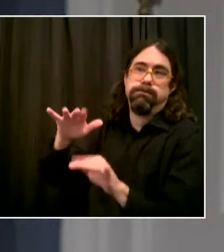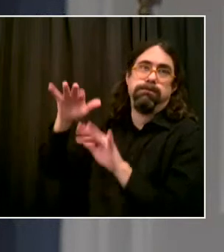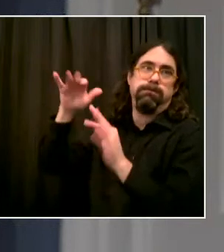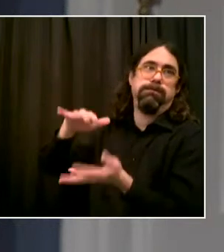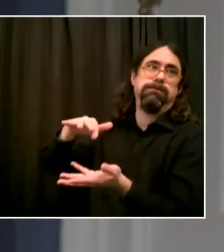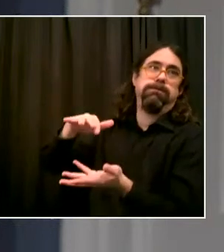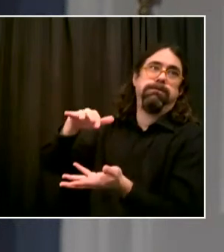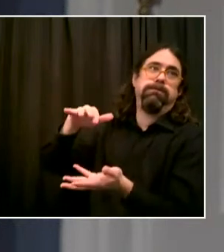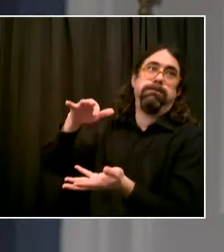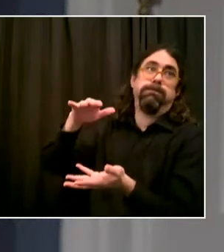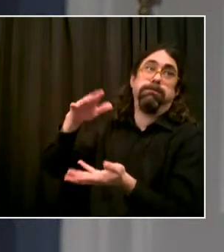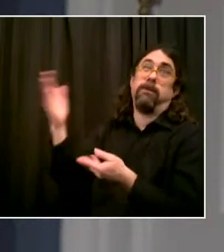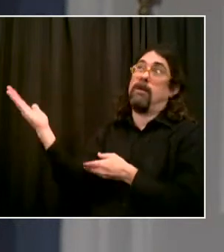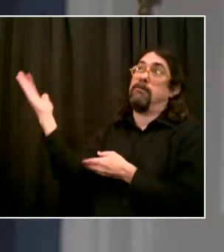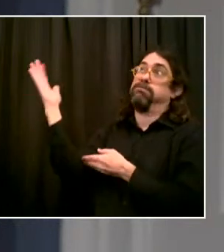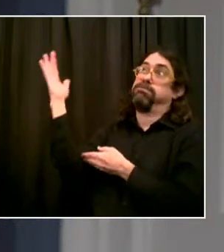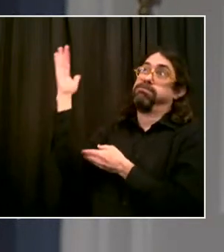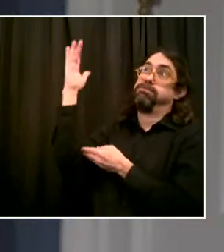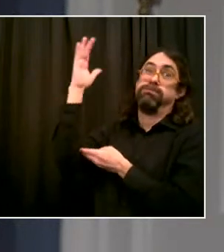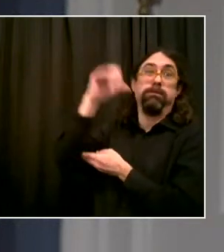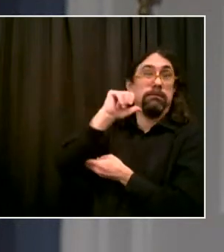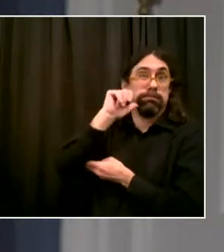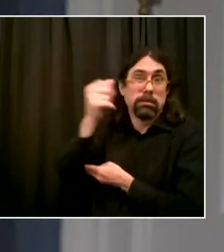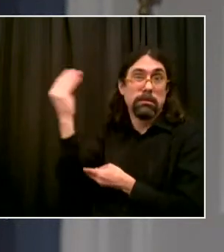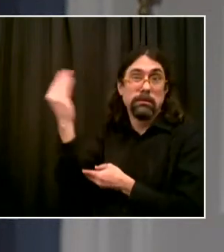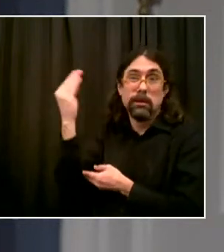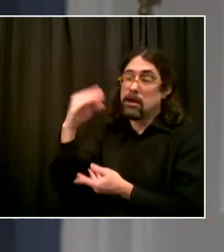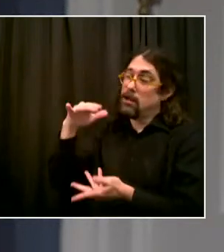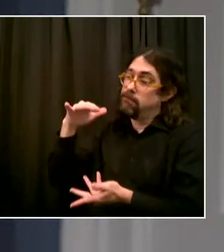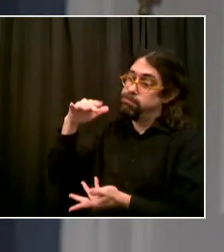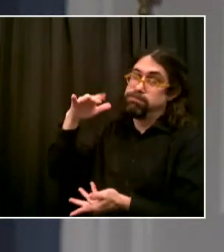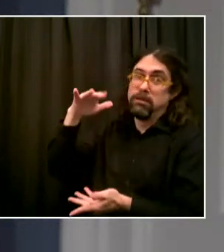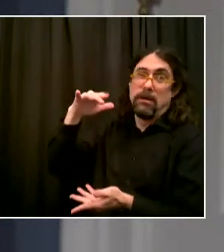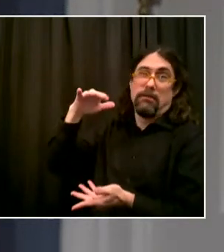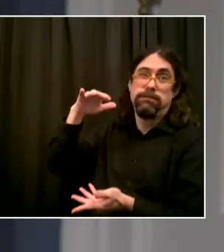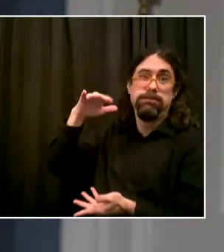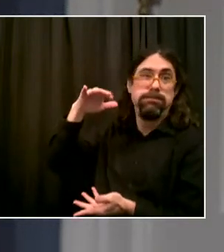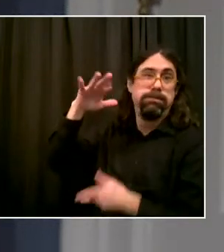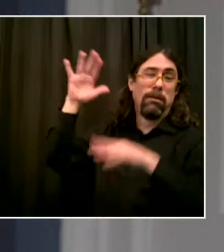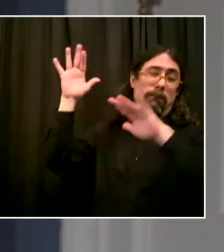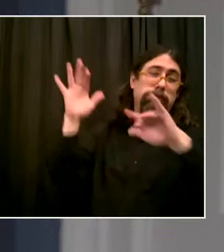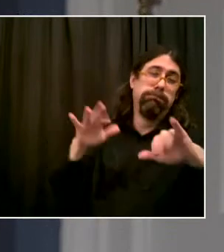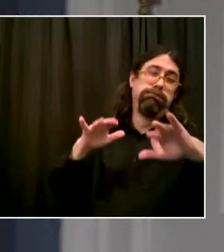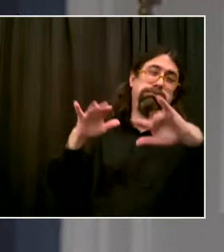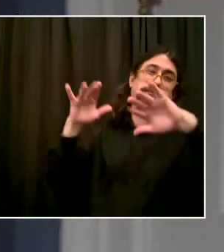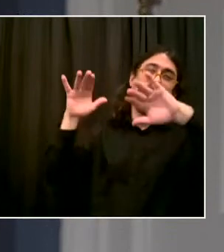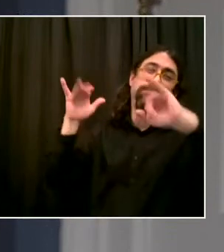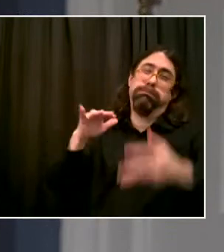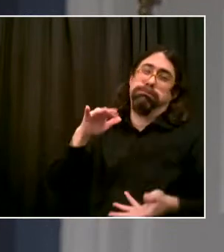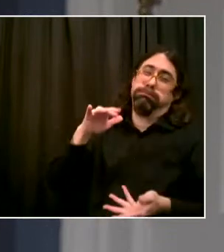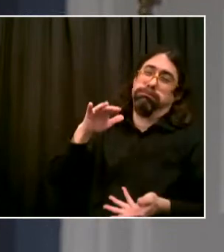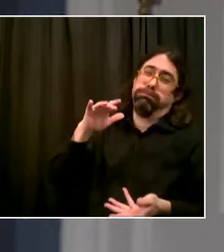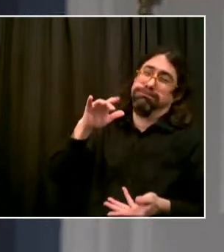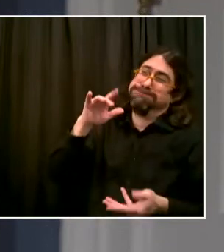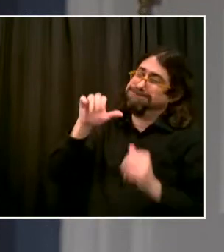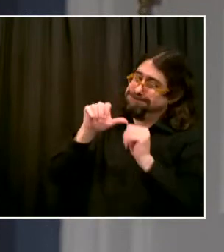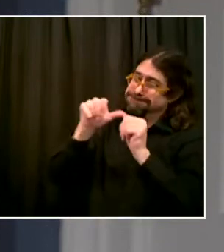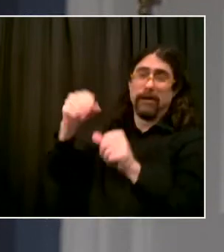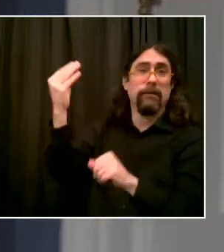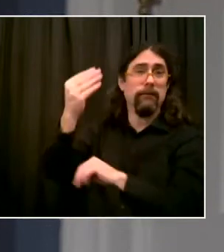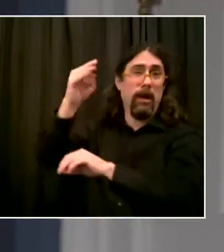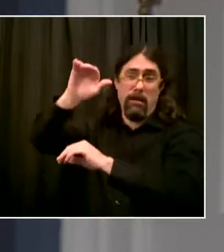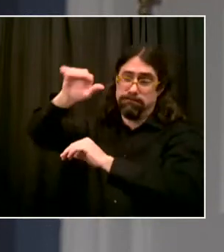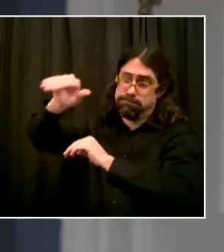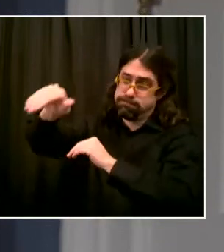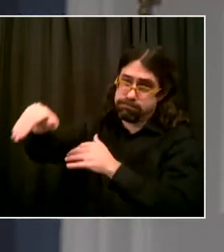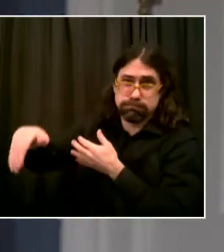commute. The snow is going to continue to pick up throughout the day, and we could actually have blizzard-like conditions on Monday